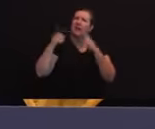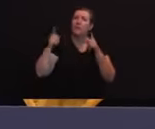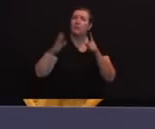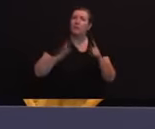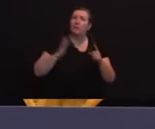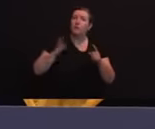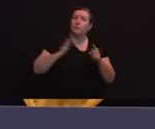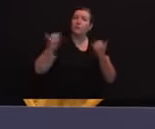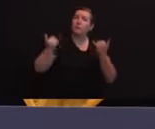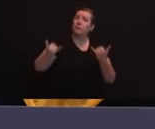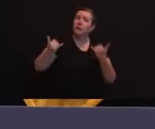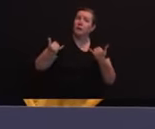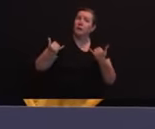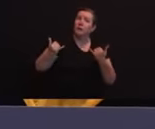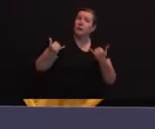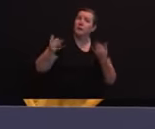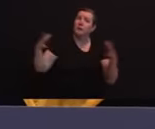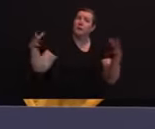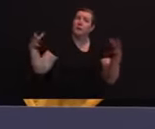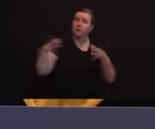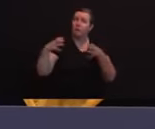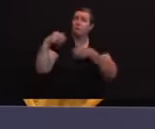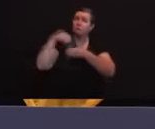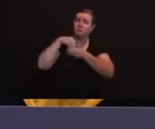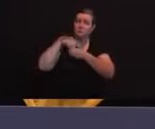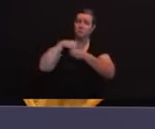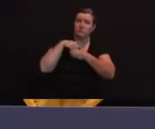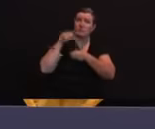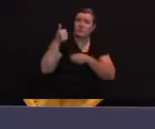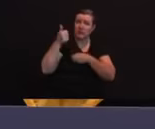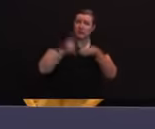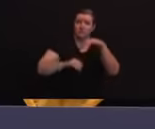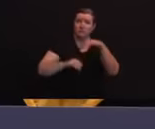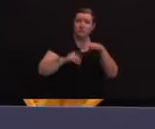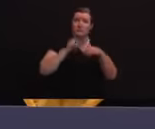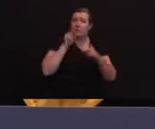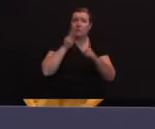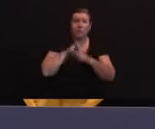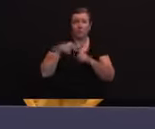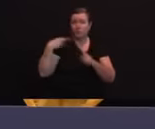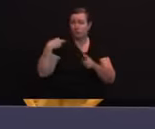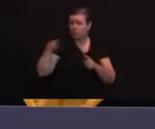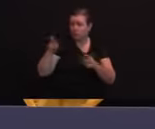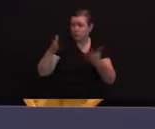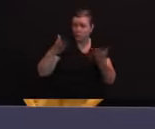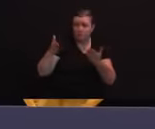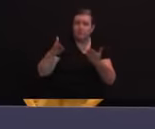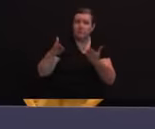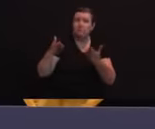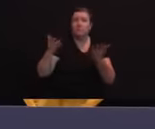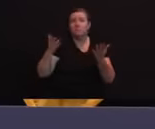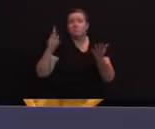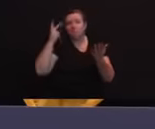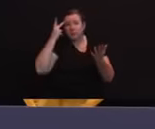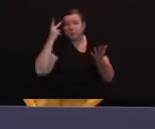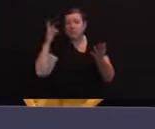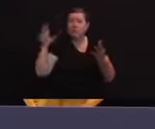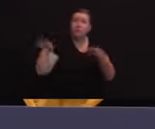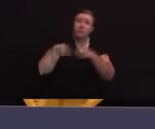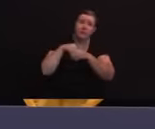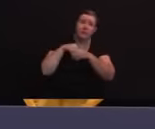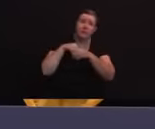10 inside gathering does not apply to religious services, celebrations, political, wedding, funerals, memorials,